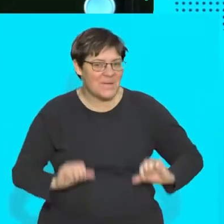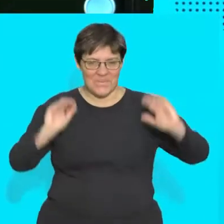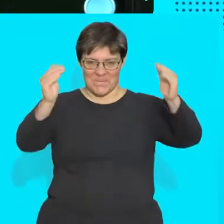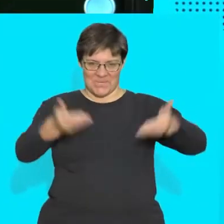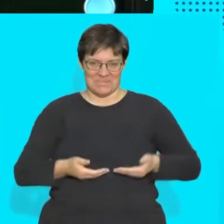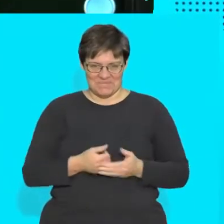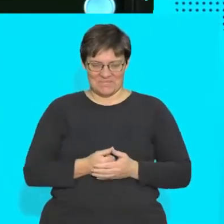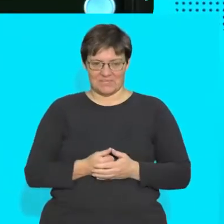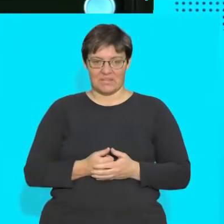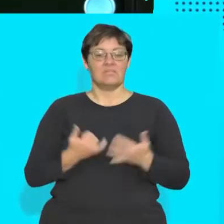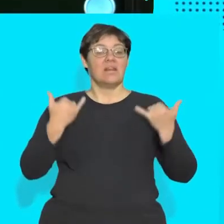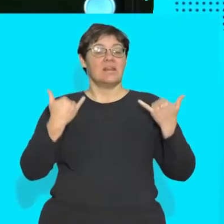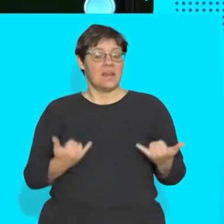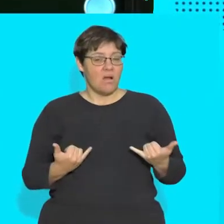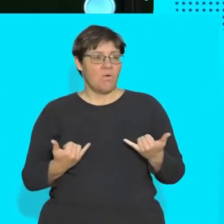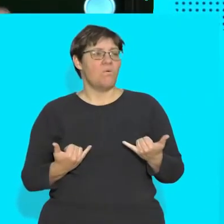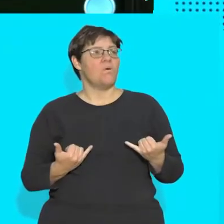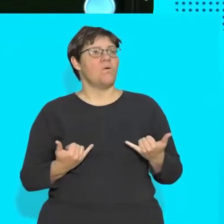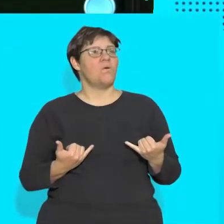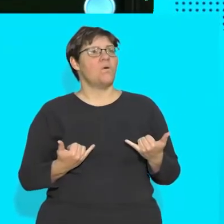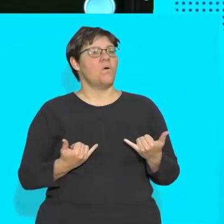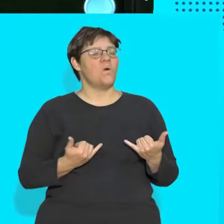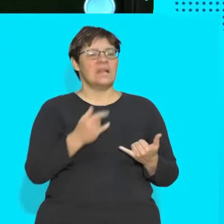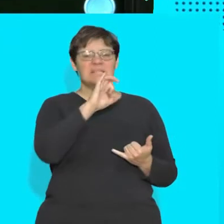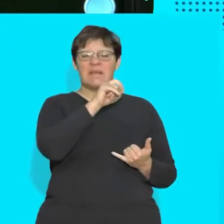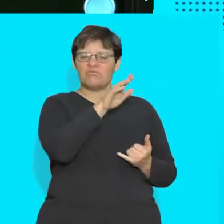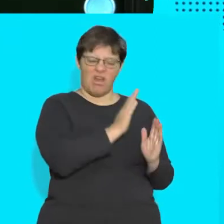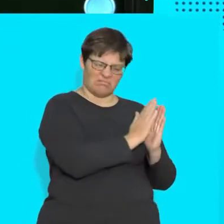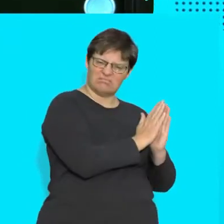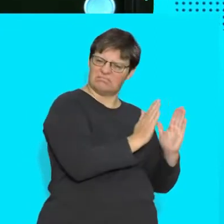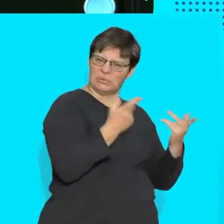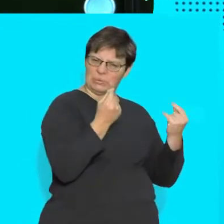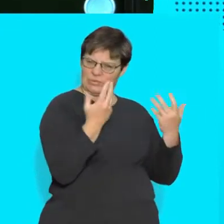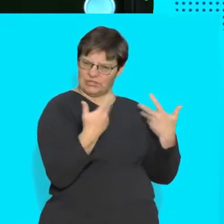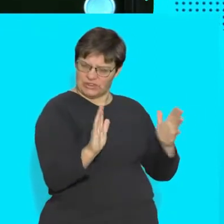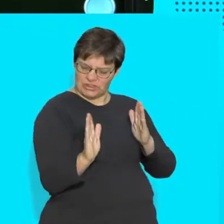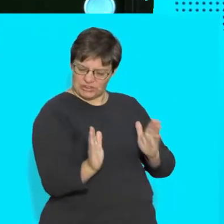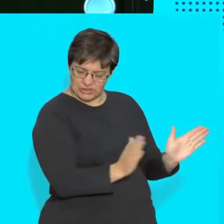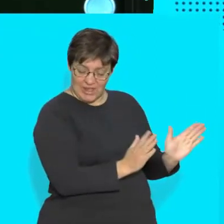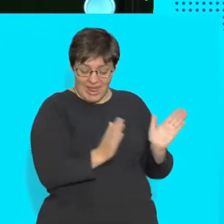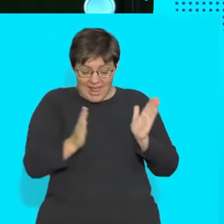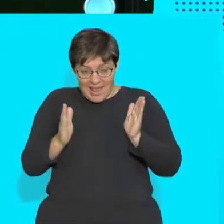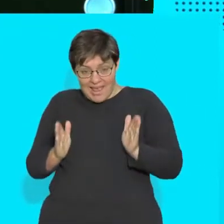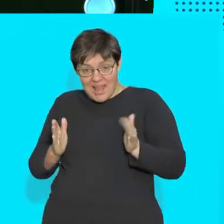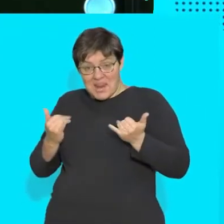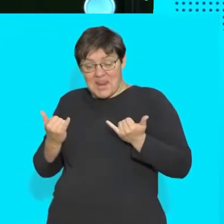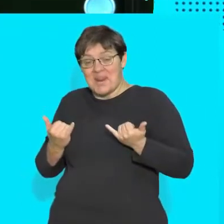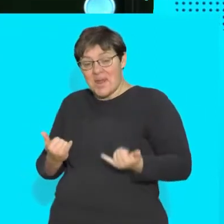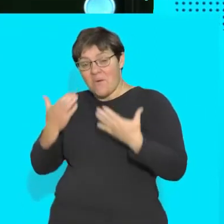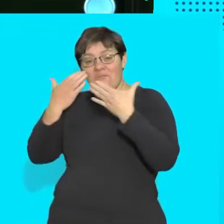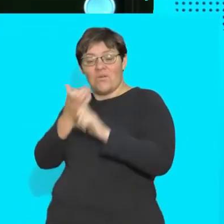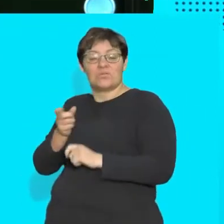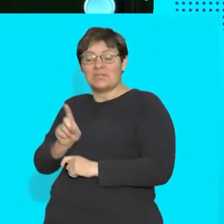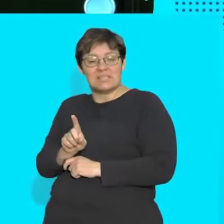Welcome back, everyone. We introduced the whole concept of spectra just now. So now we need to talk